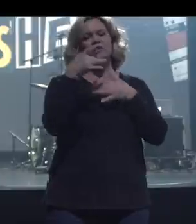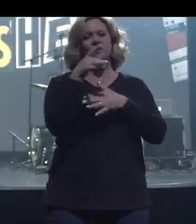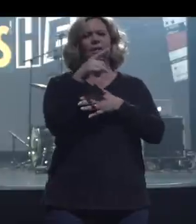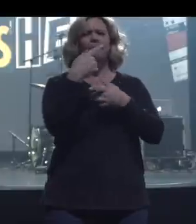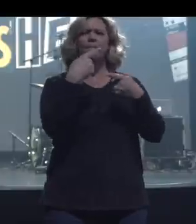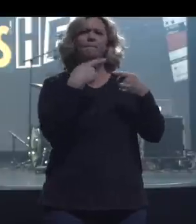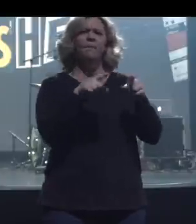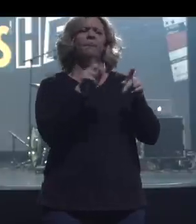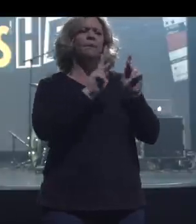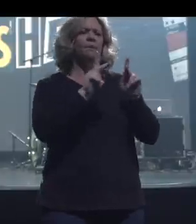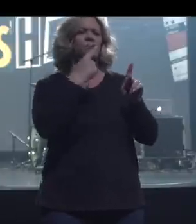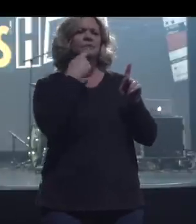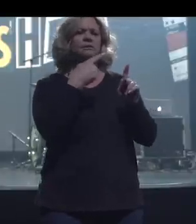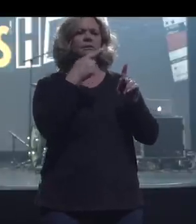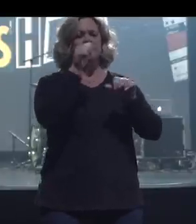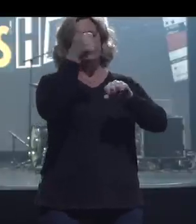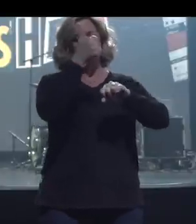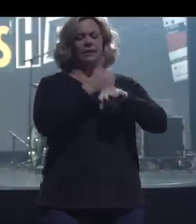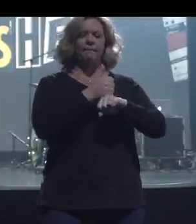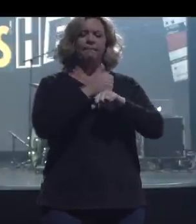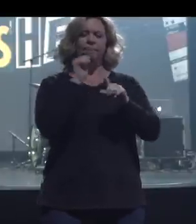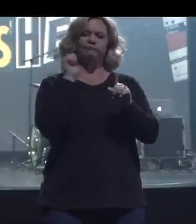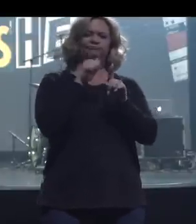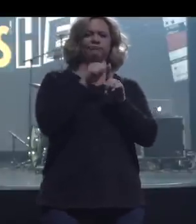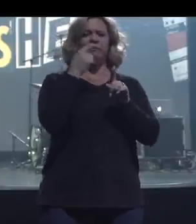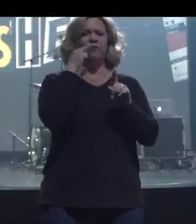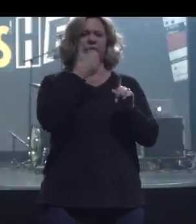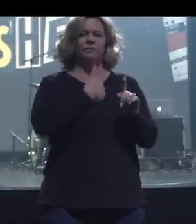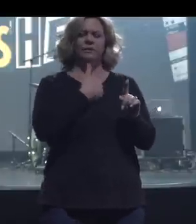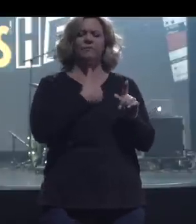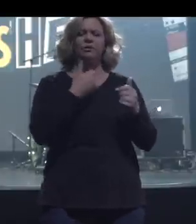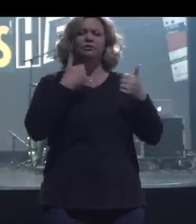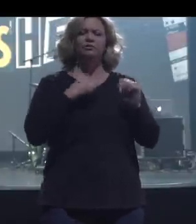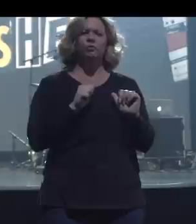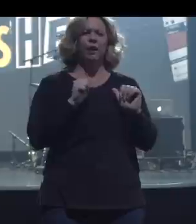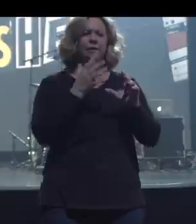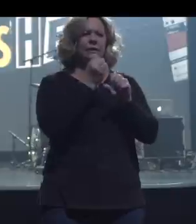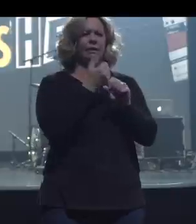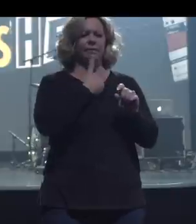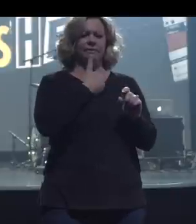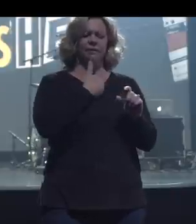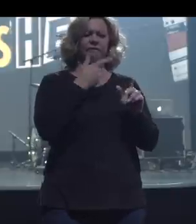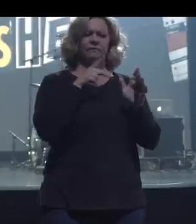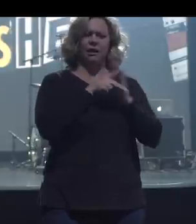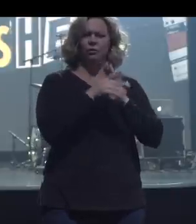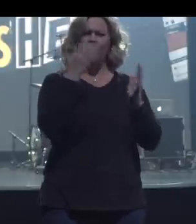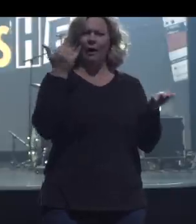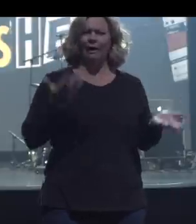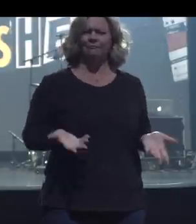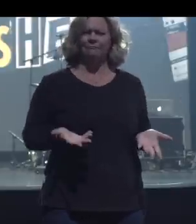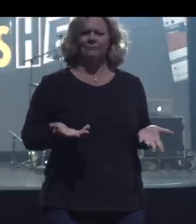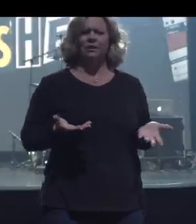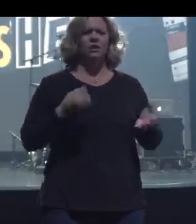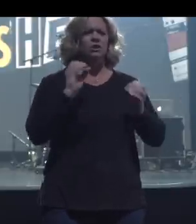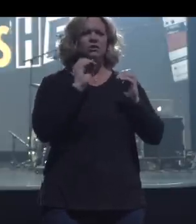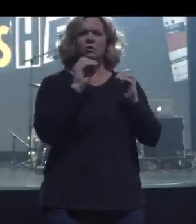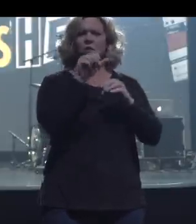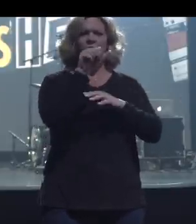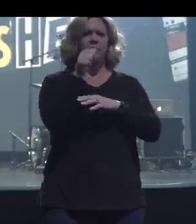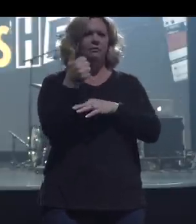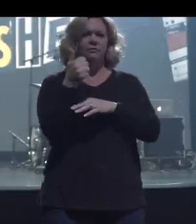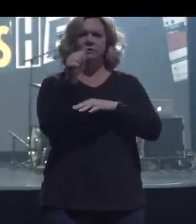people set an ambush for themselves. They're trying to get themselves killed. Now watch this. No one else set the